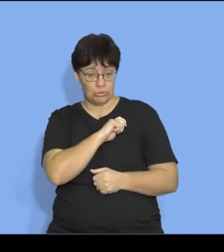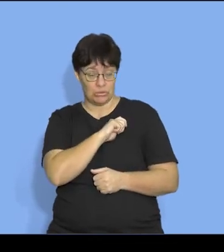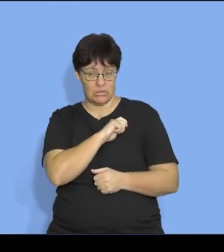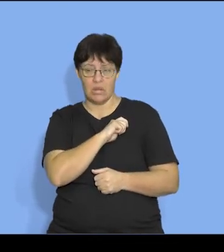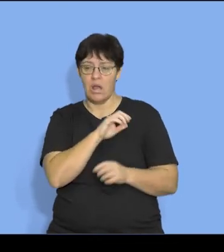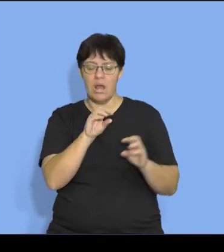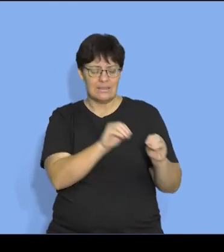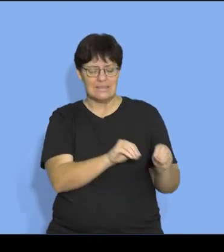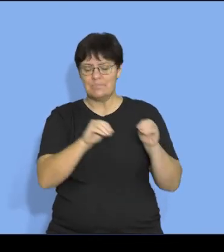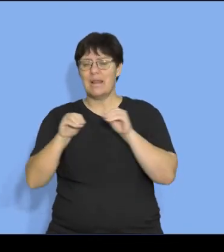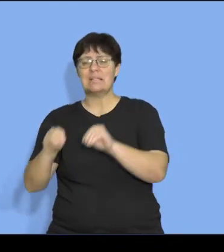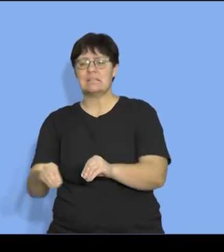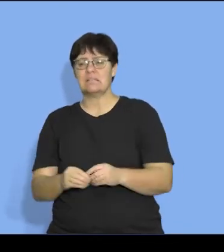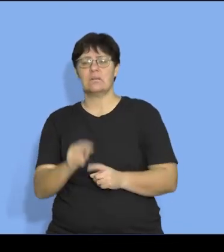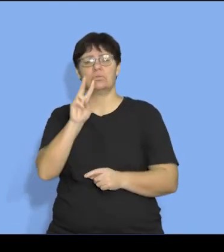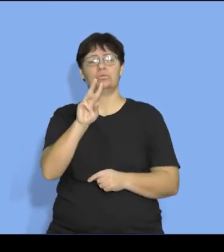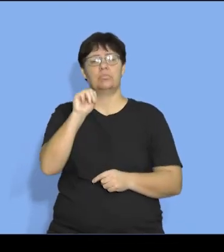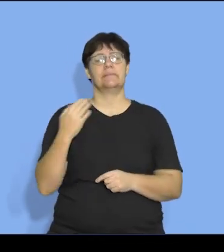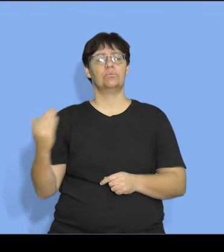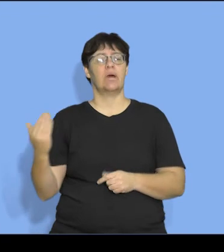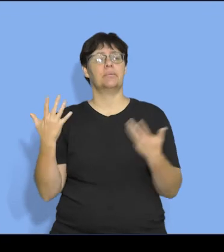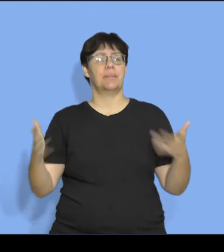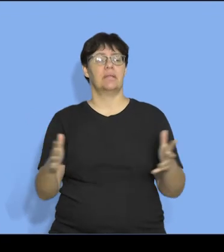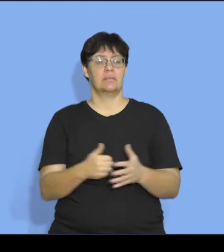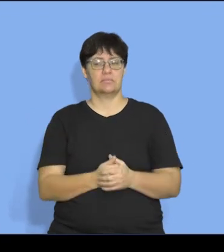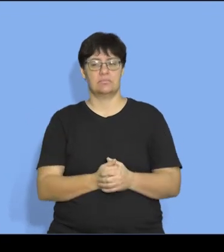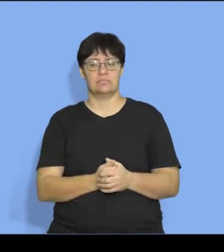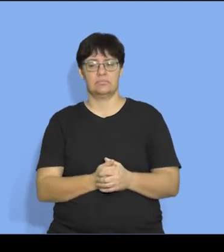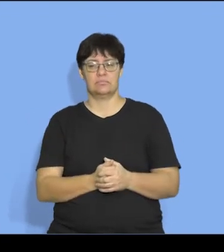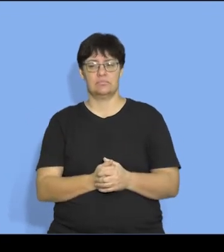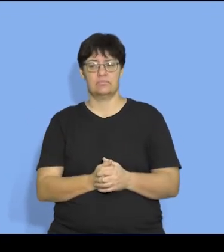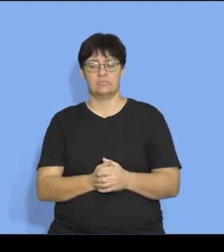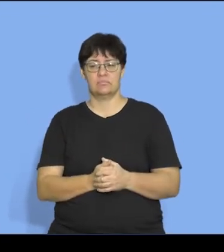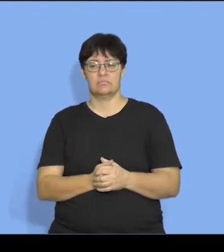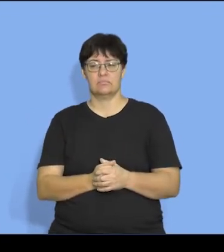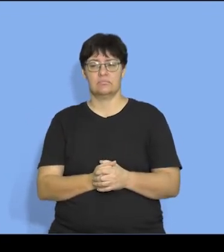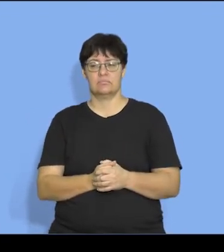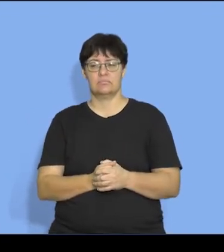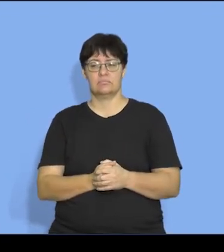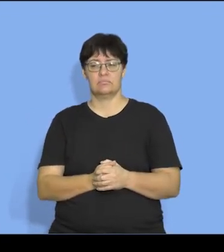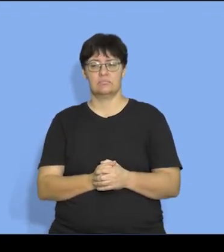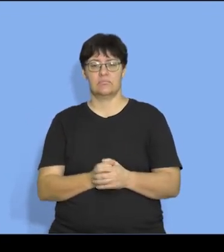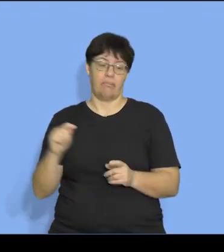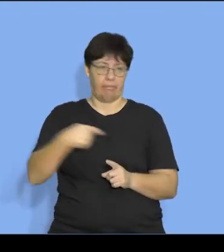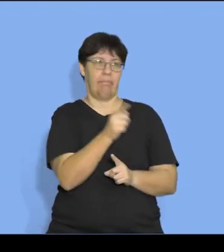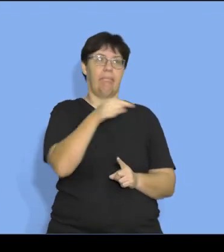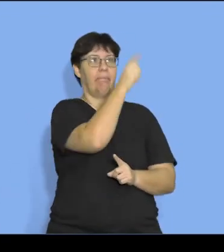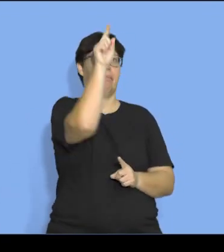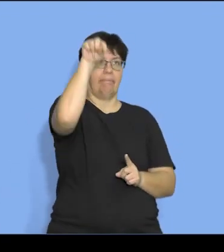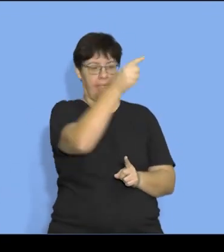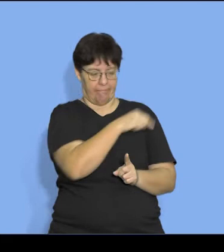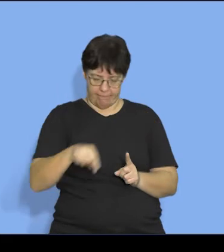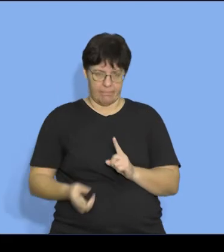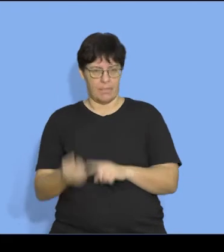reality, she's really only gone 2 meters right. She's just taken the long